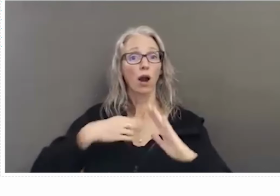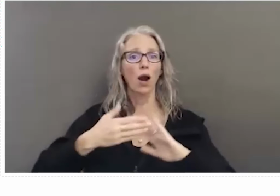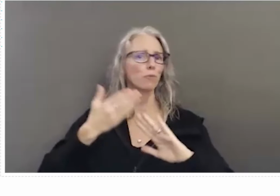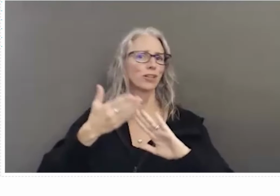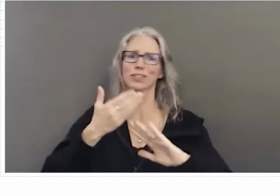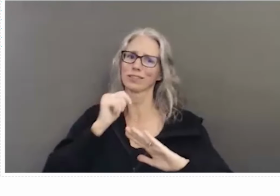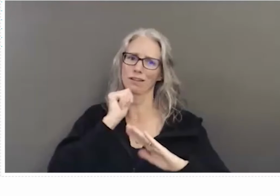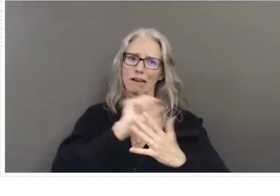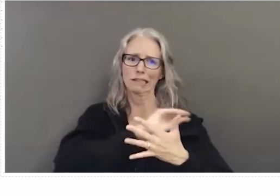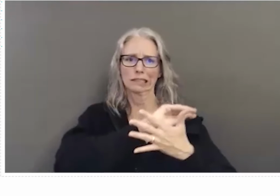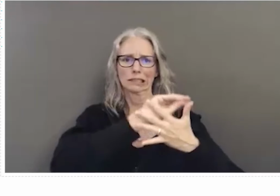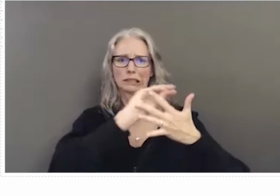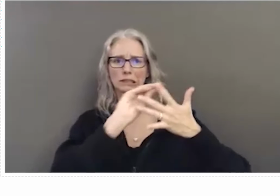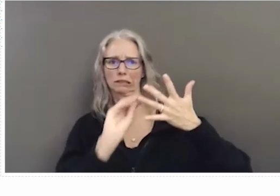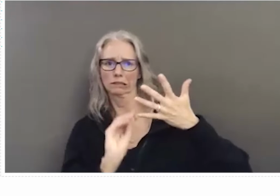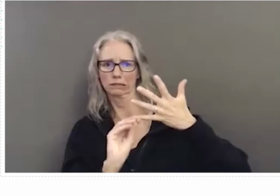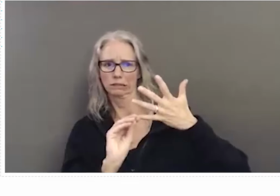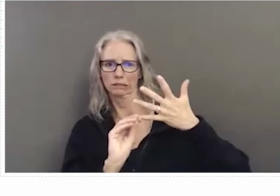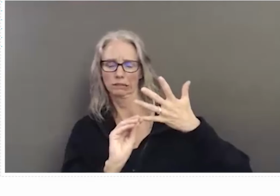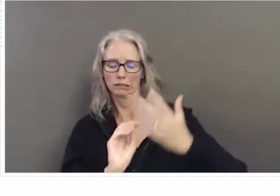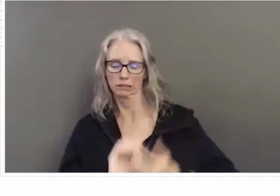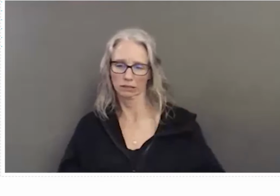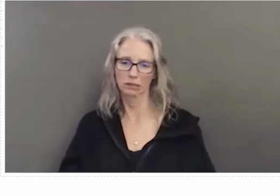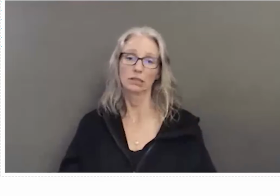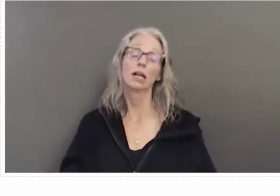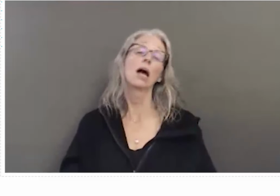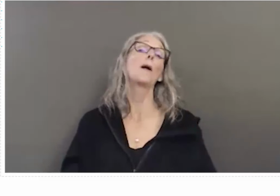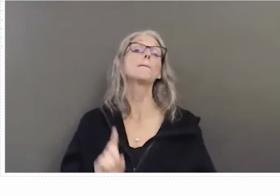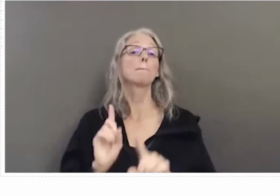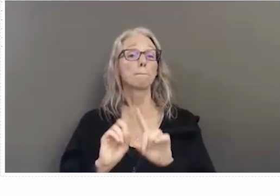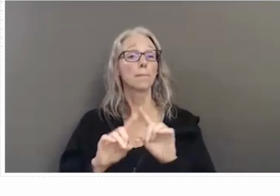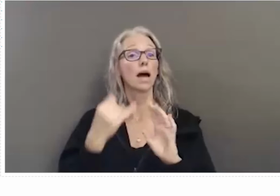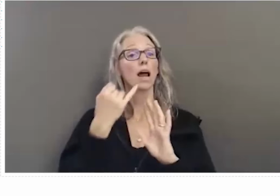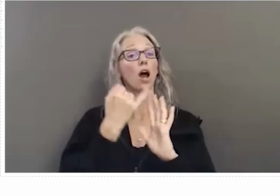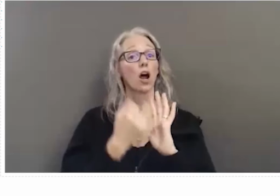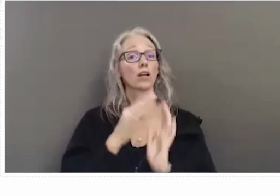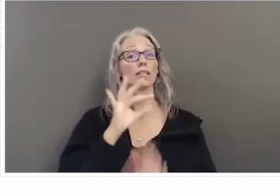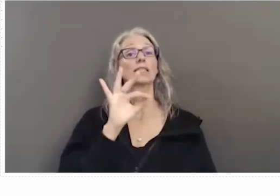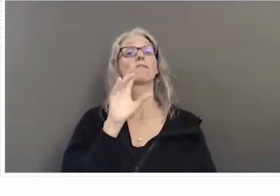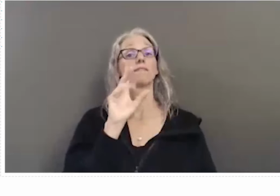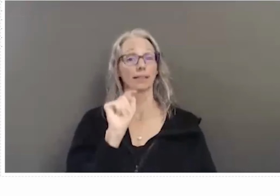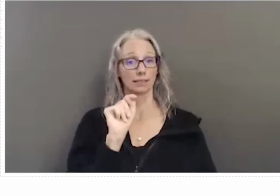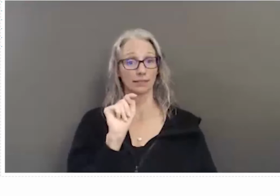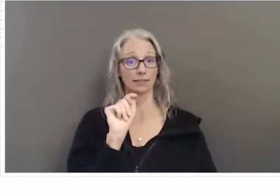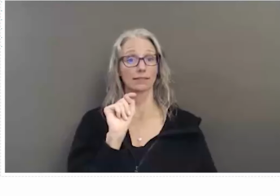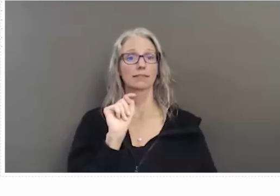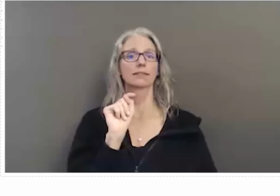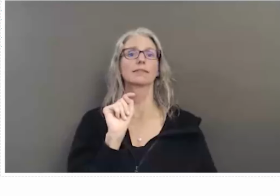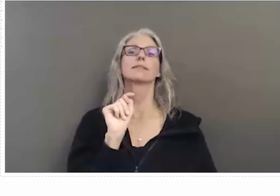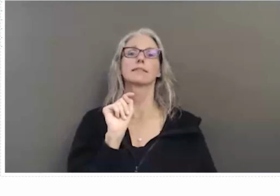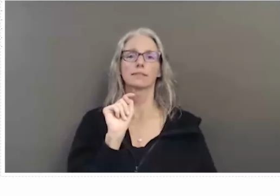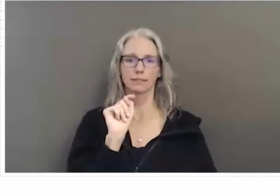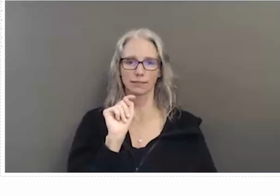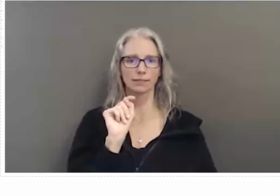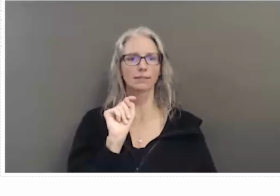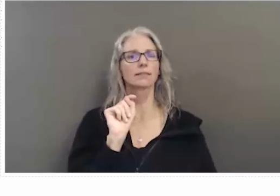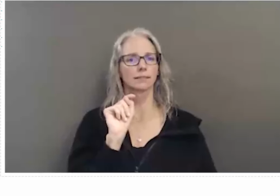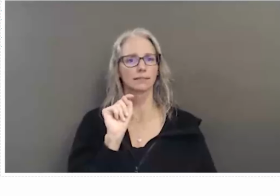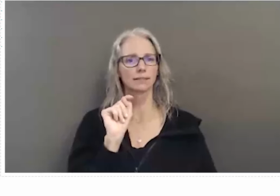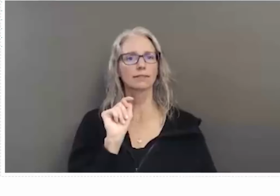luckily with VACT, we did have an established donor base that